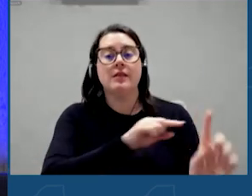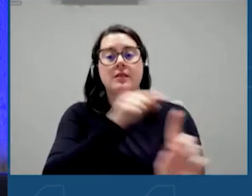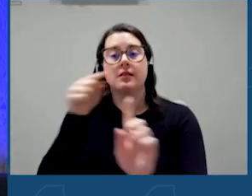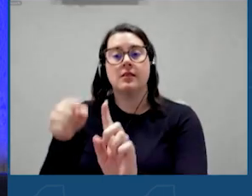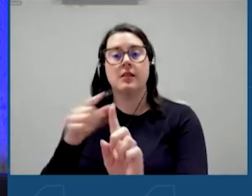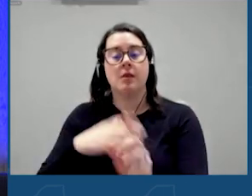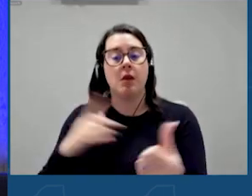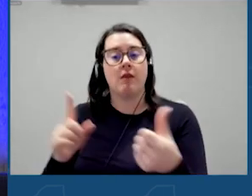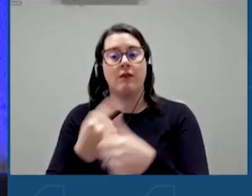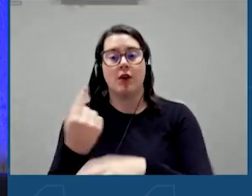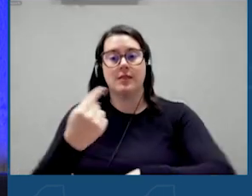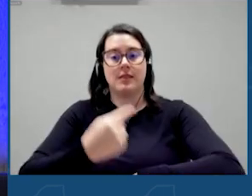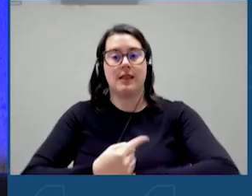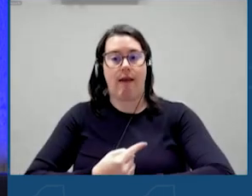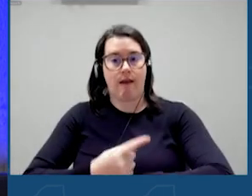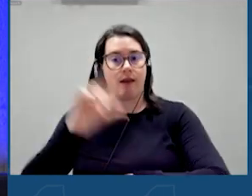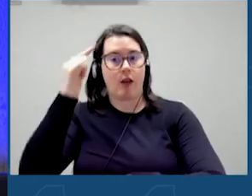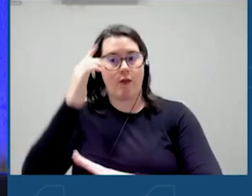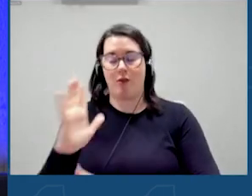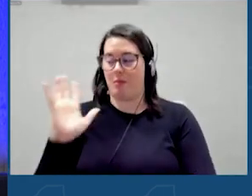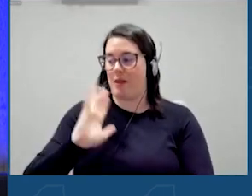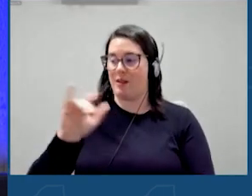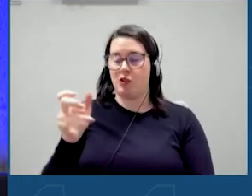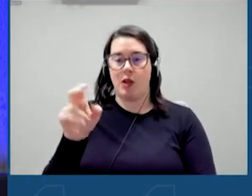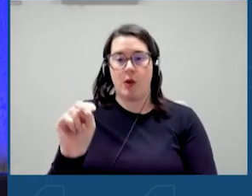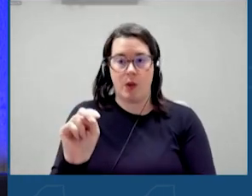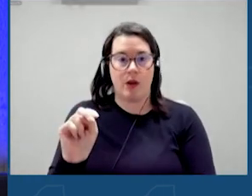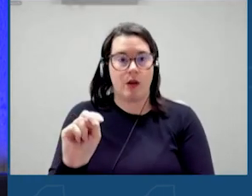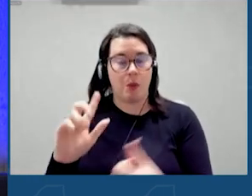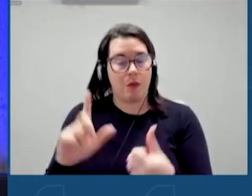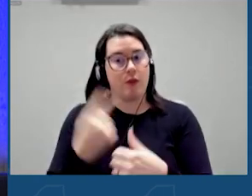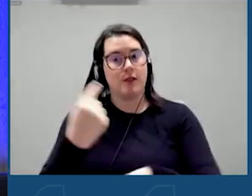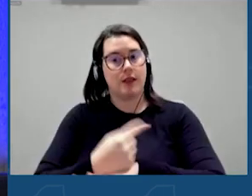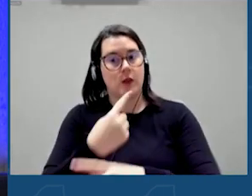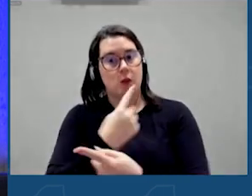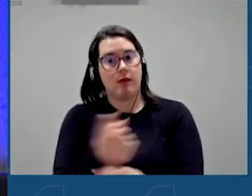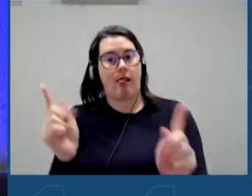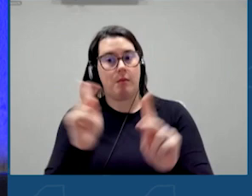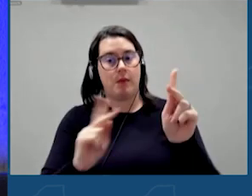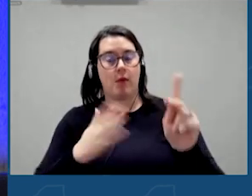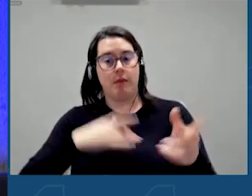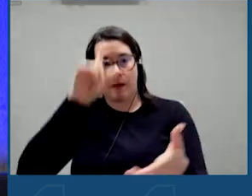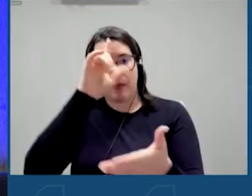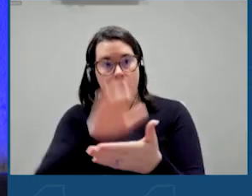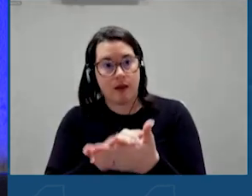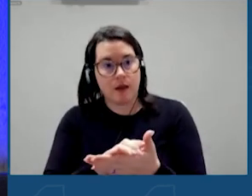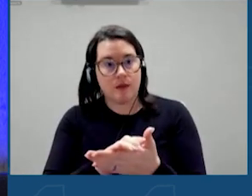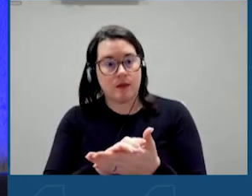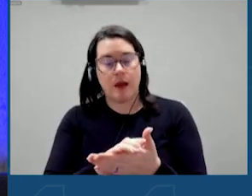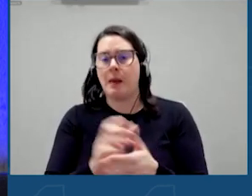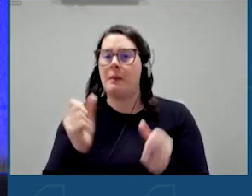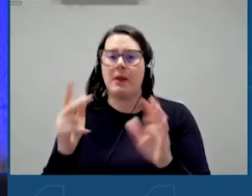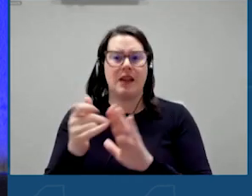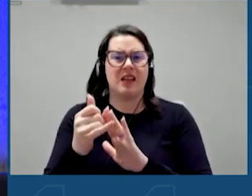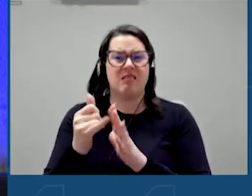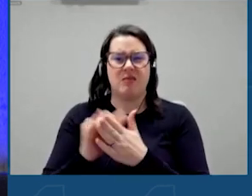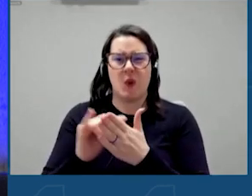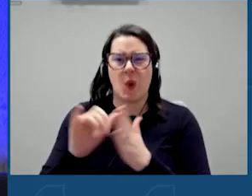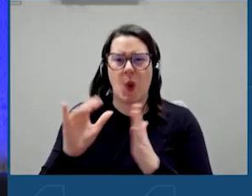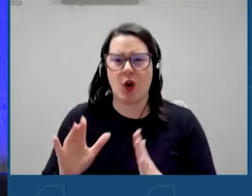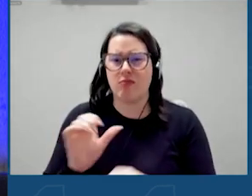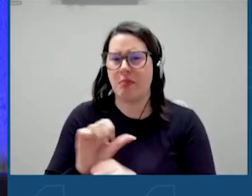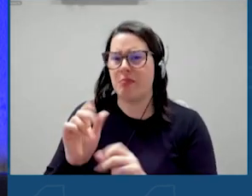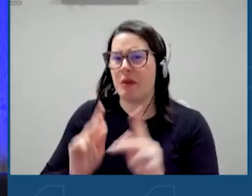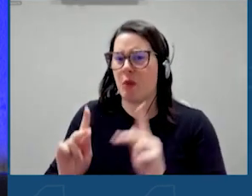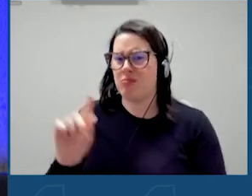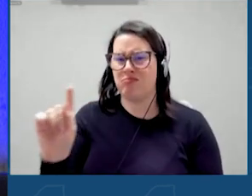last January was the first chance to really tell New Yorkers what I believe. I wasn't known to many New Yorkers, and I had a chance to just